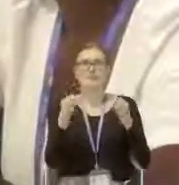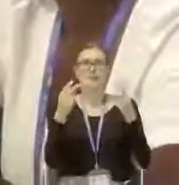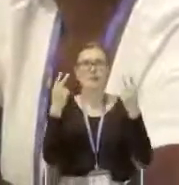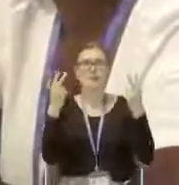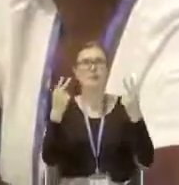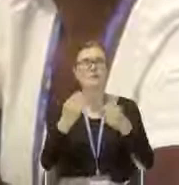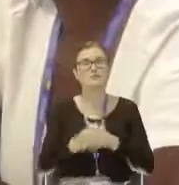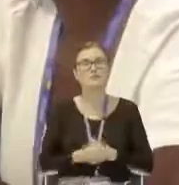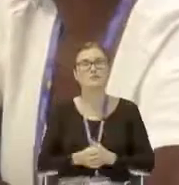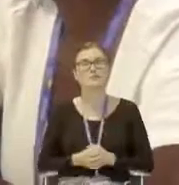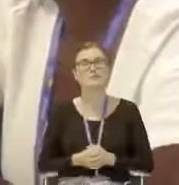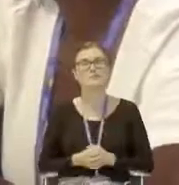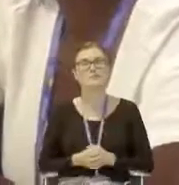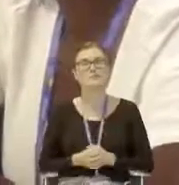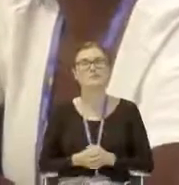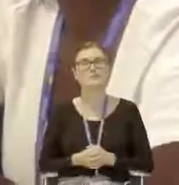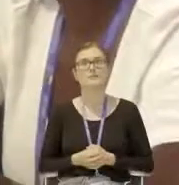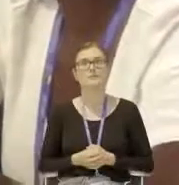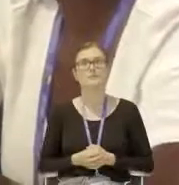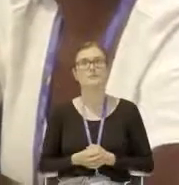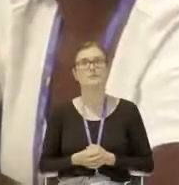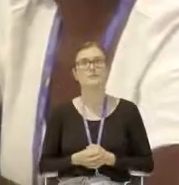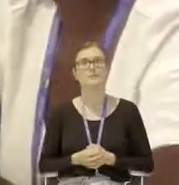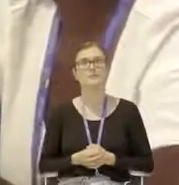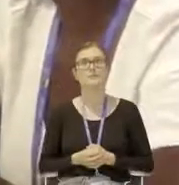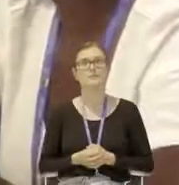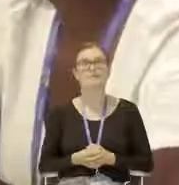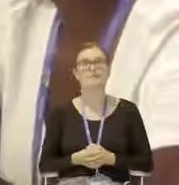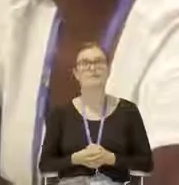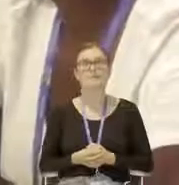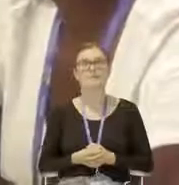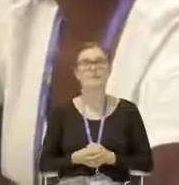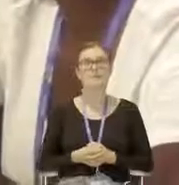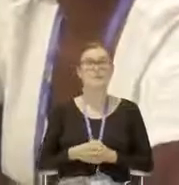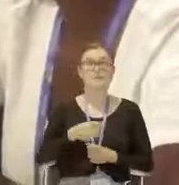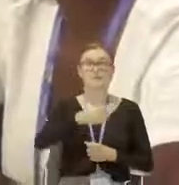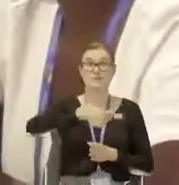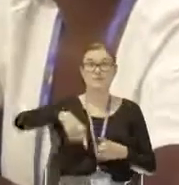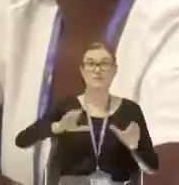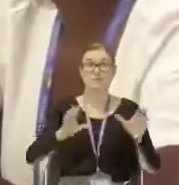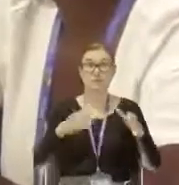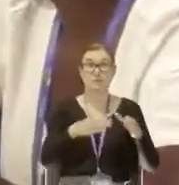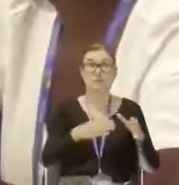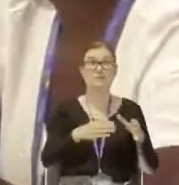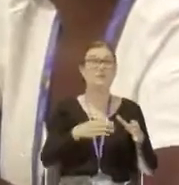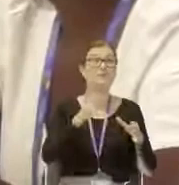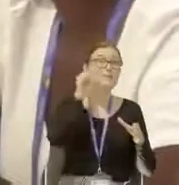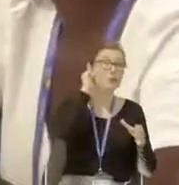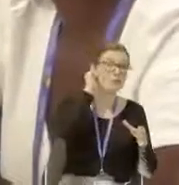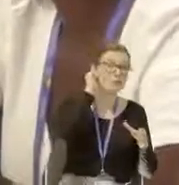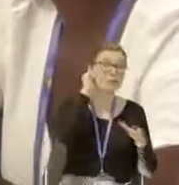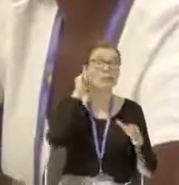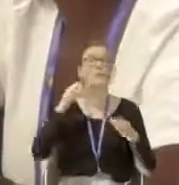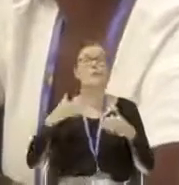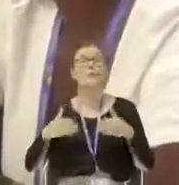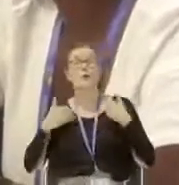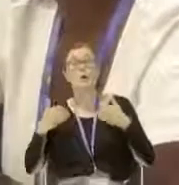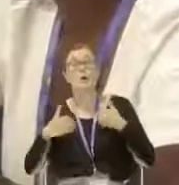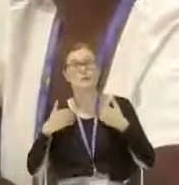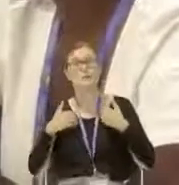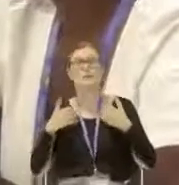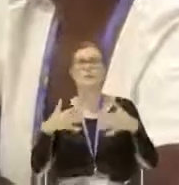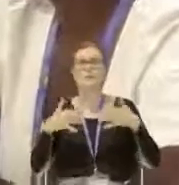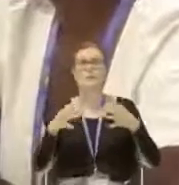do the work that the state or the local authorities should do, that is providing care.